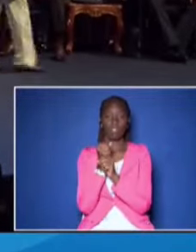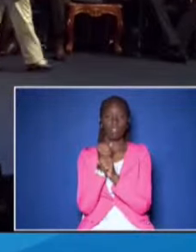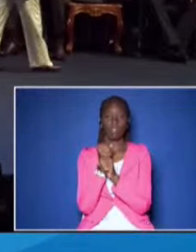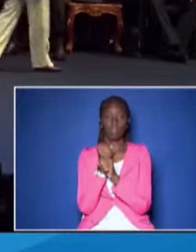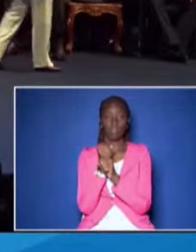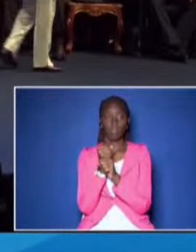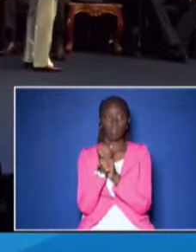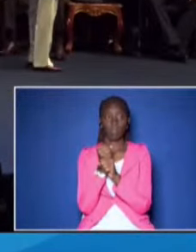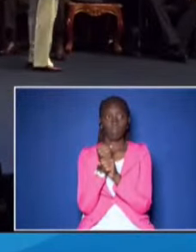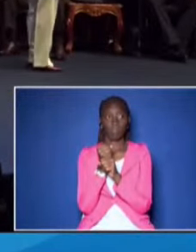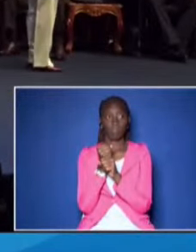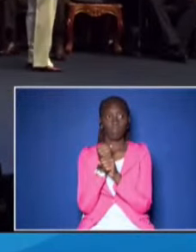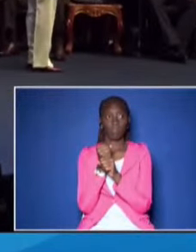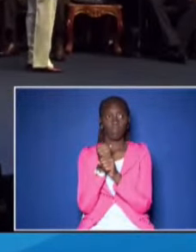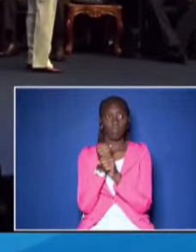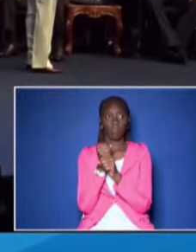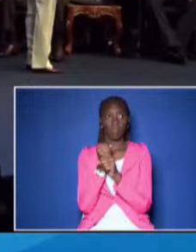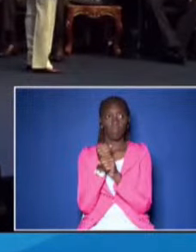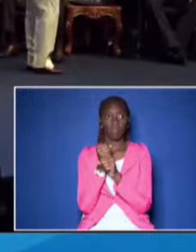trust